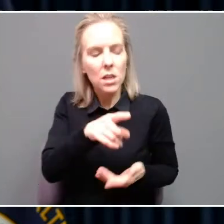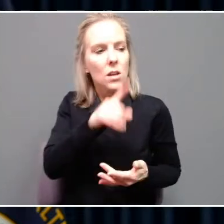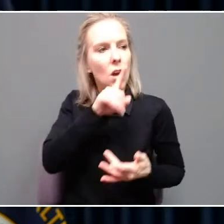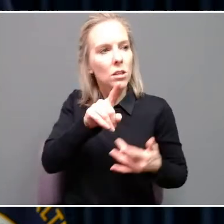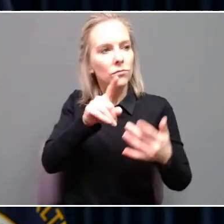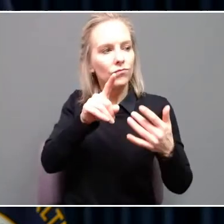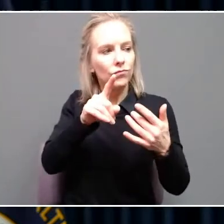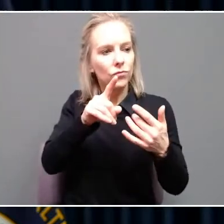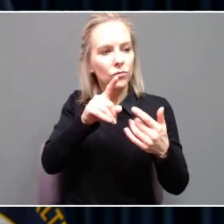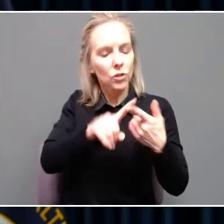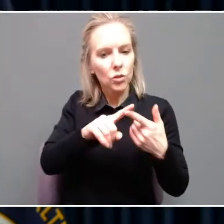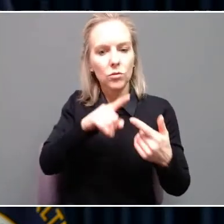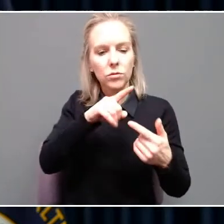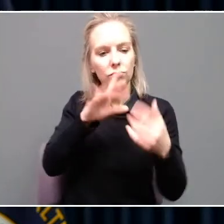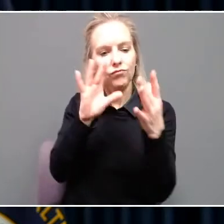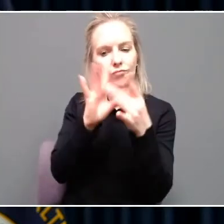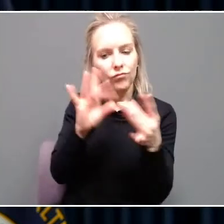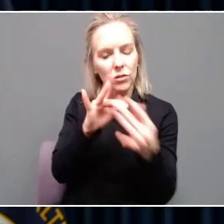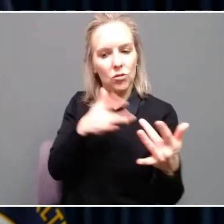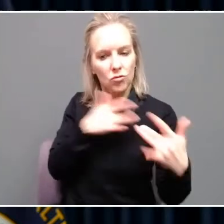to listen to.